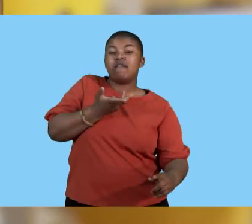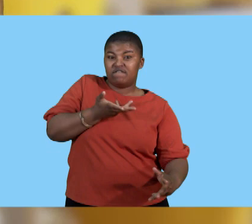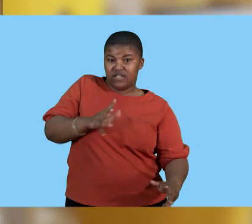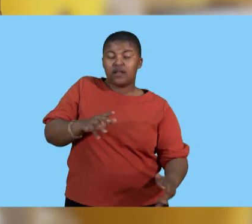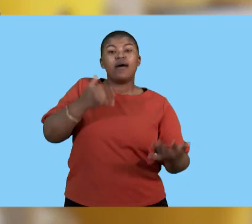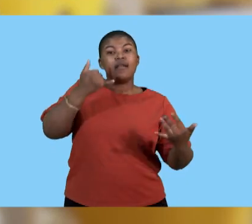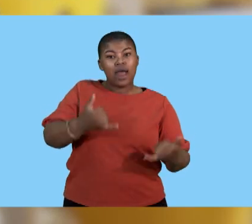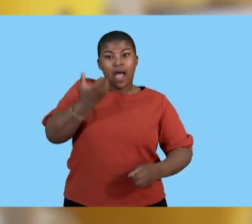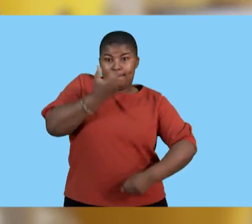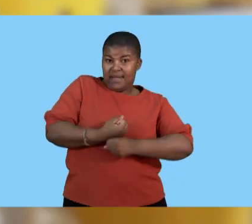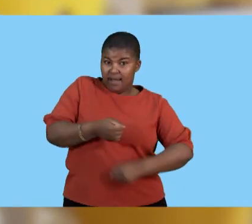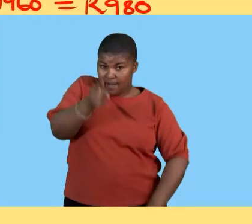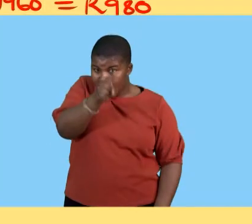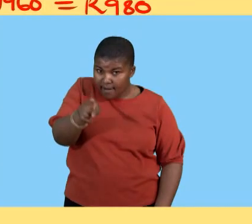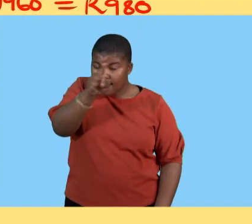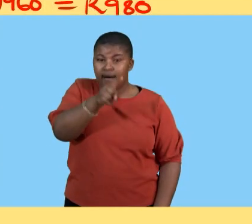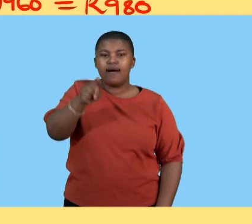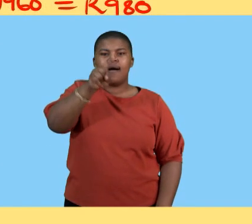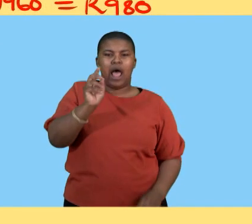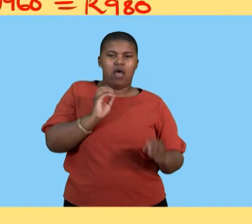to now go and make these